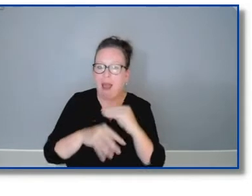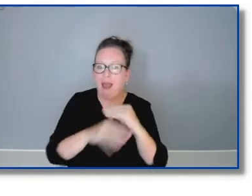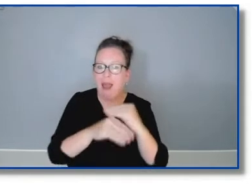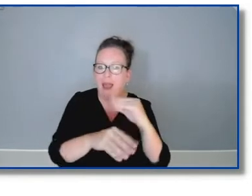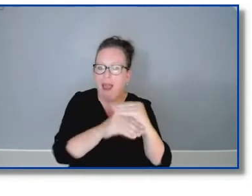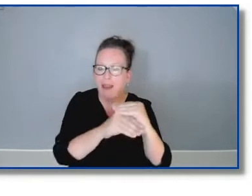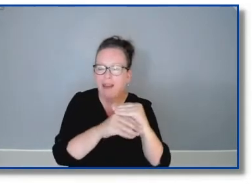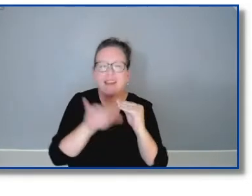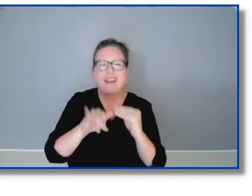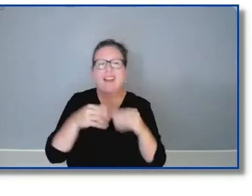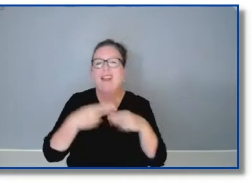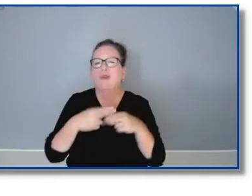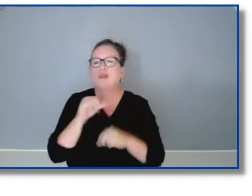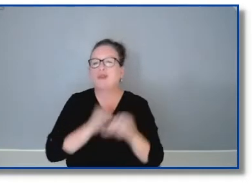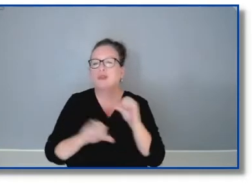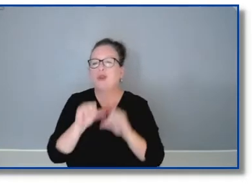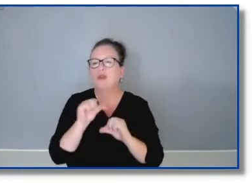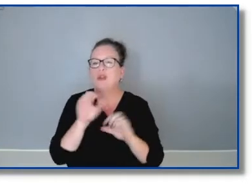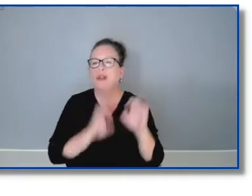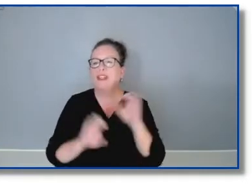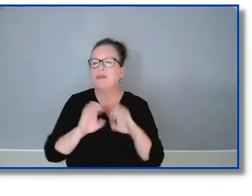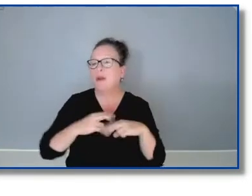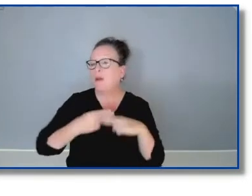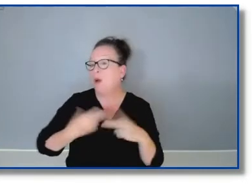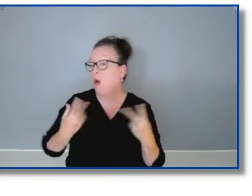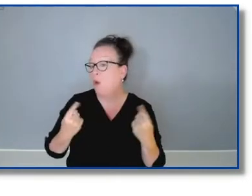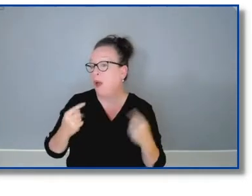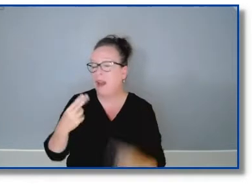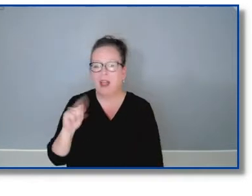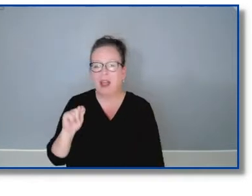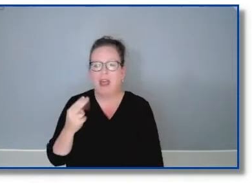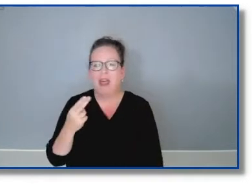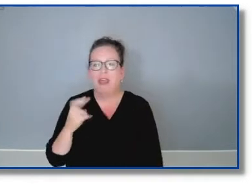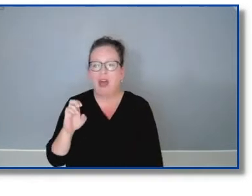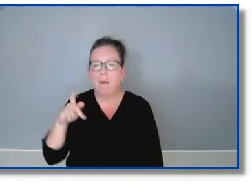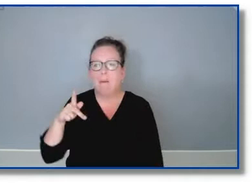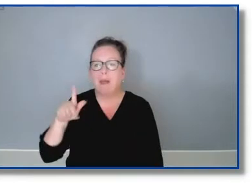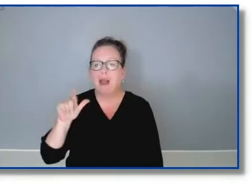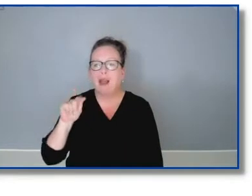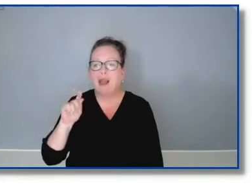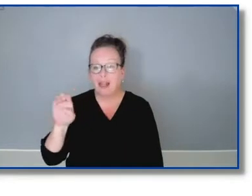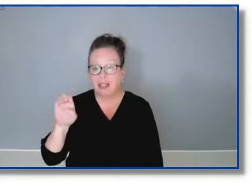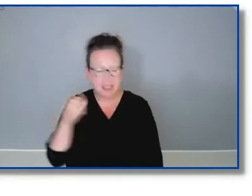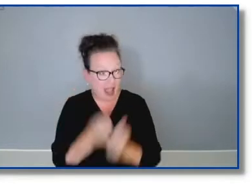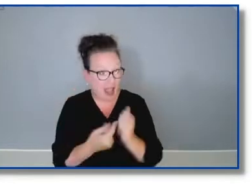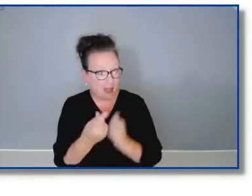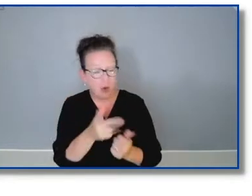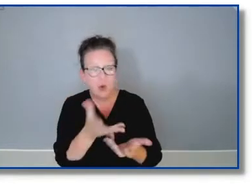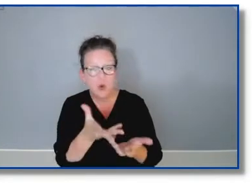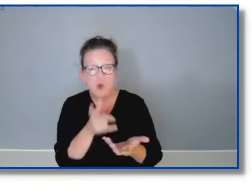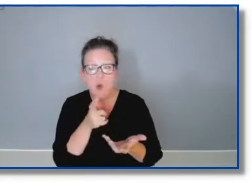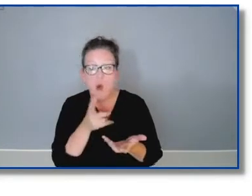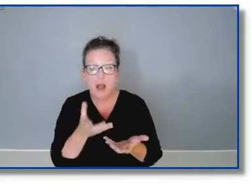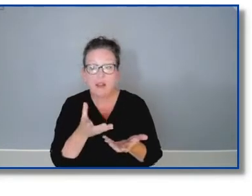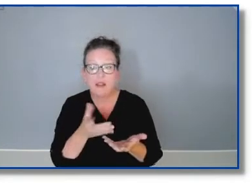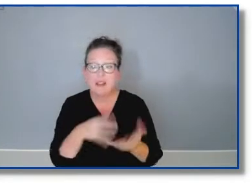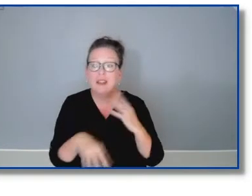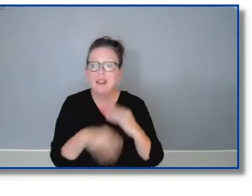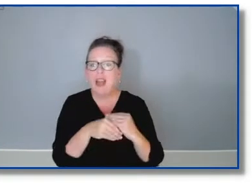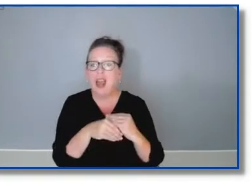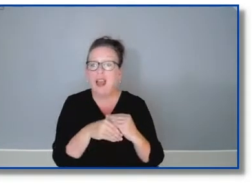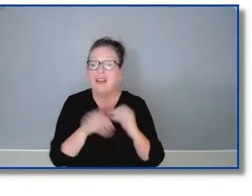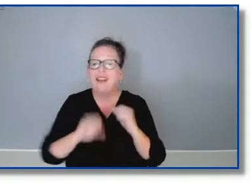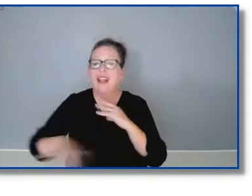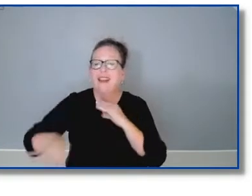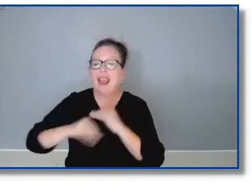called The Place, where anybody who wanted to participate could put a single pixel in